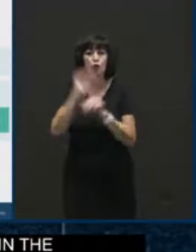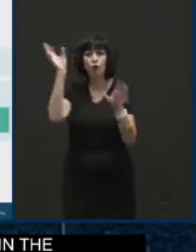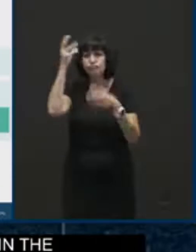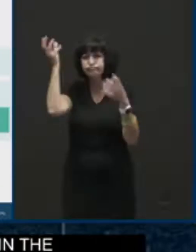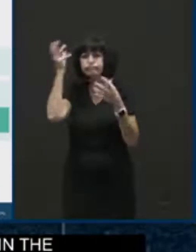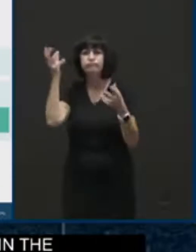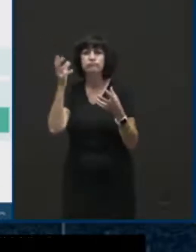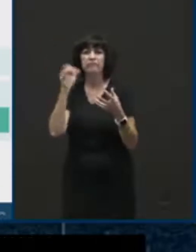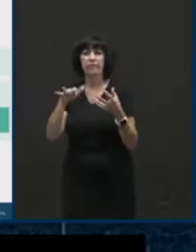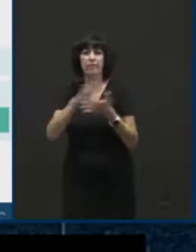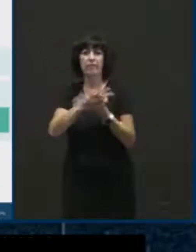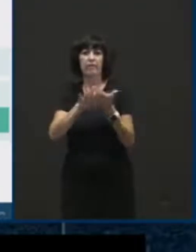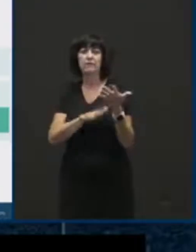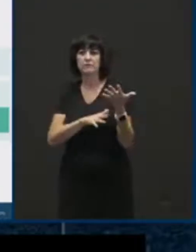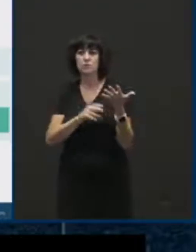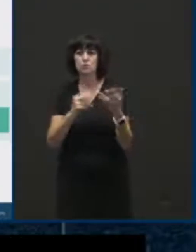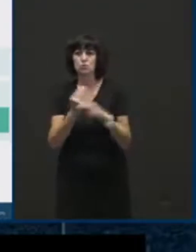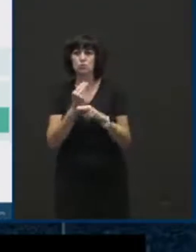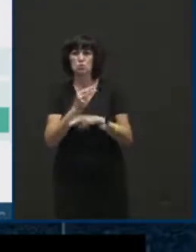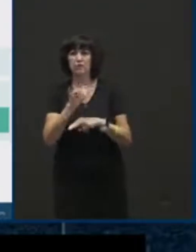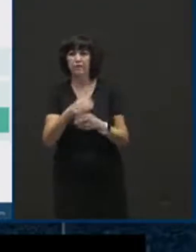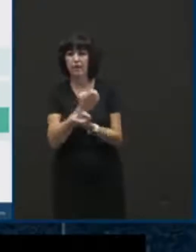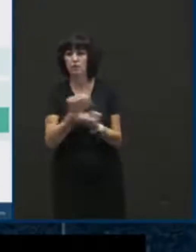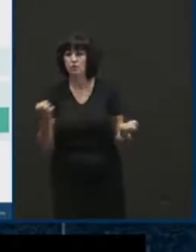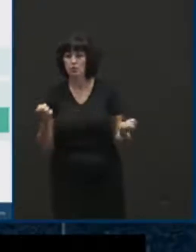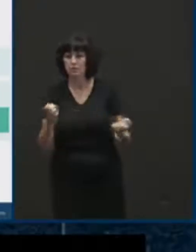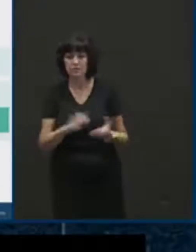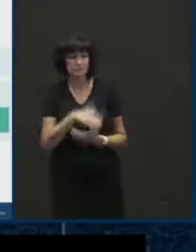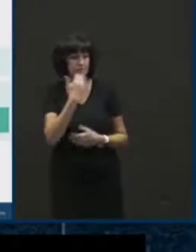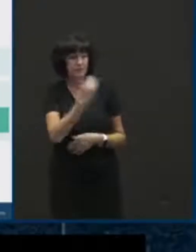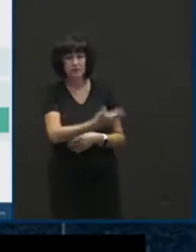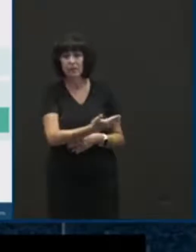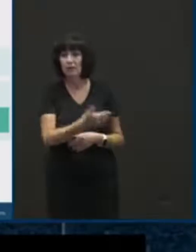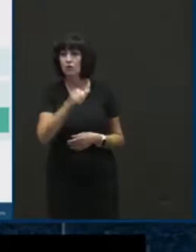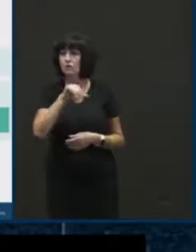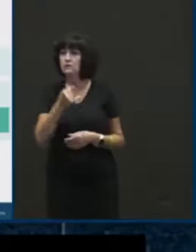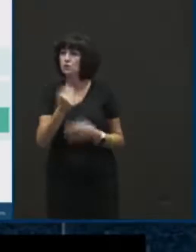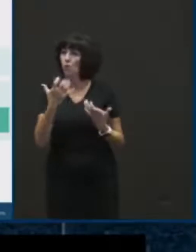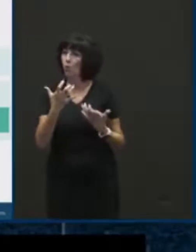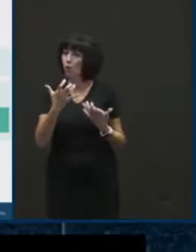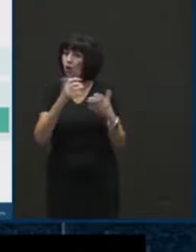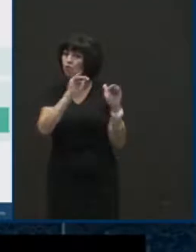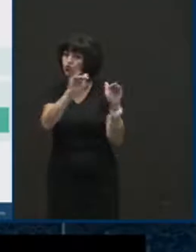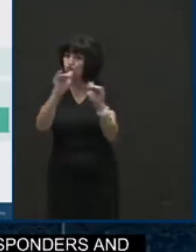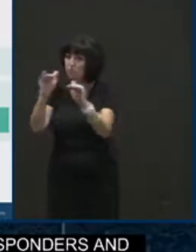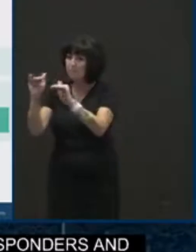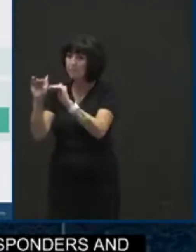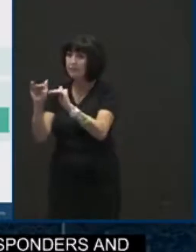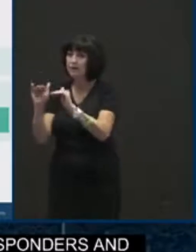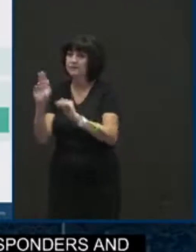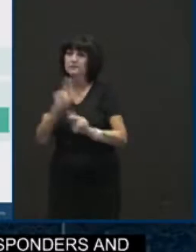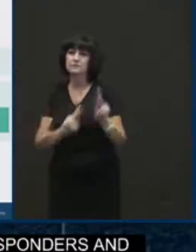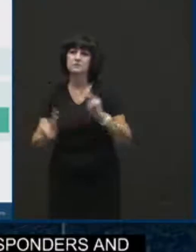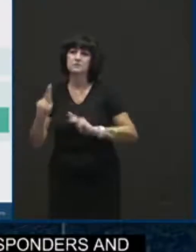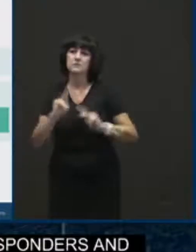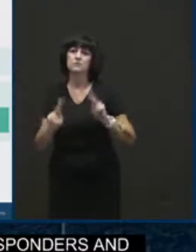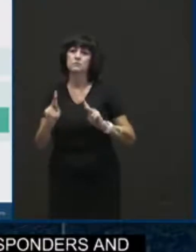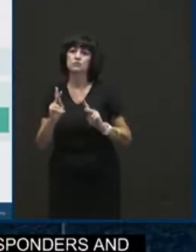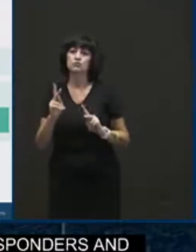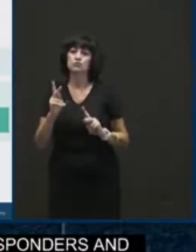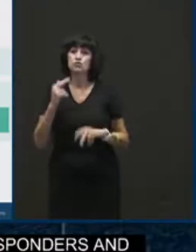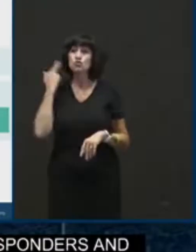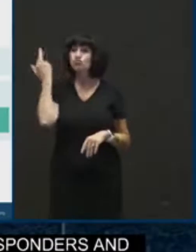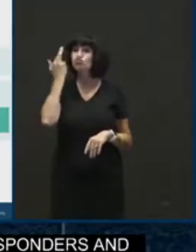Okay, AJ, thanks for that. Again, just to remind folks and put in context, which is the reason that we track the